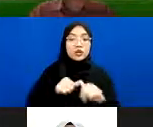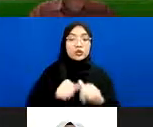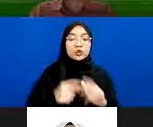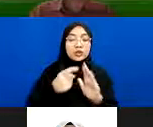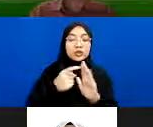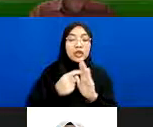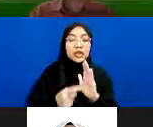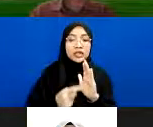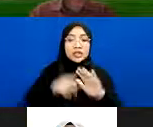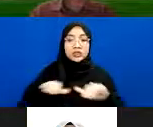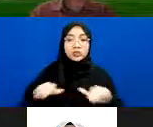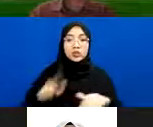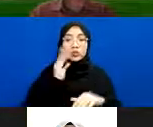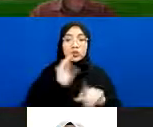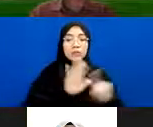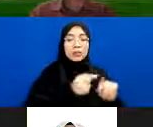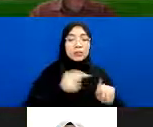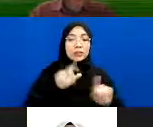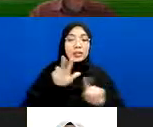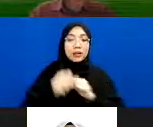and willingly to participate in the study.